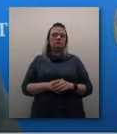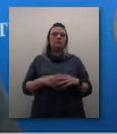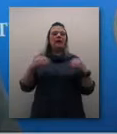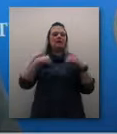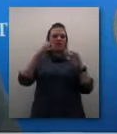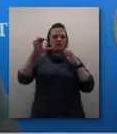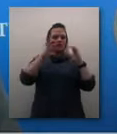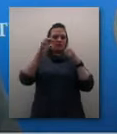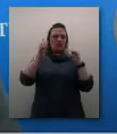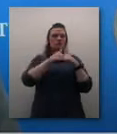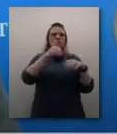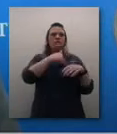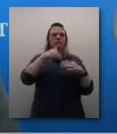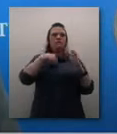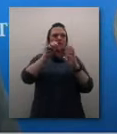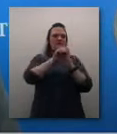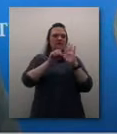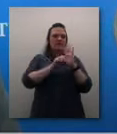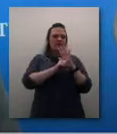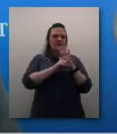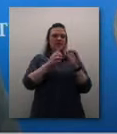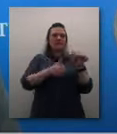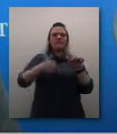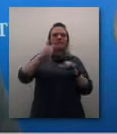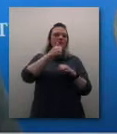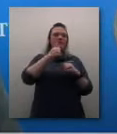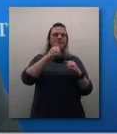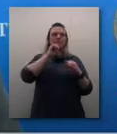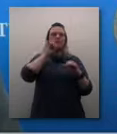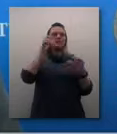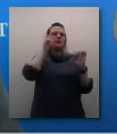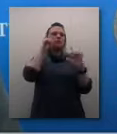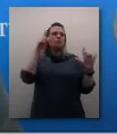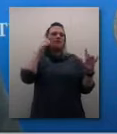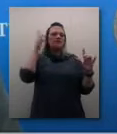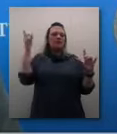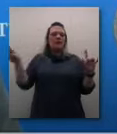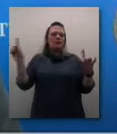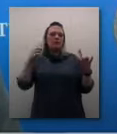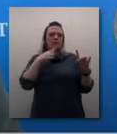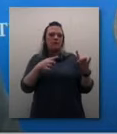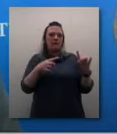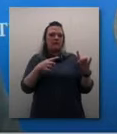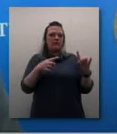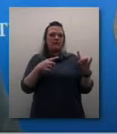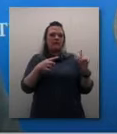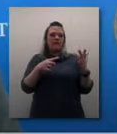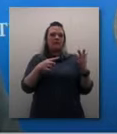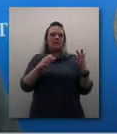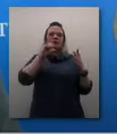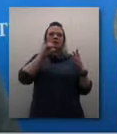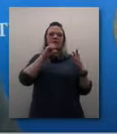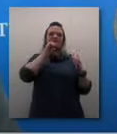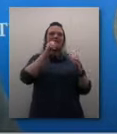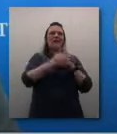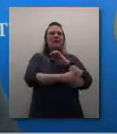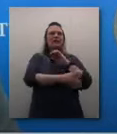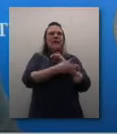of the state administration. It's not surprising for them to say it. I think we know that you're just not going to do a county by